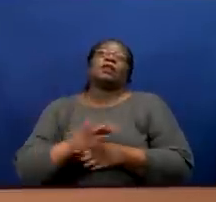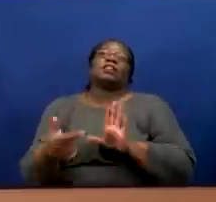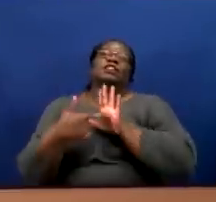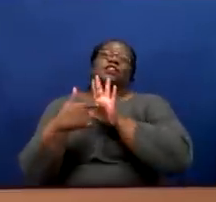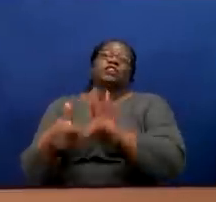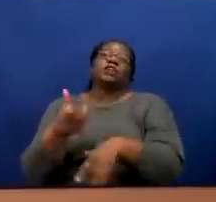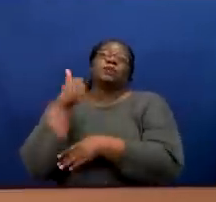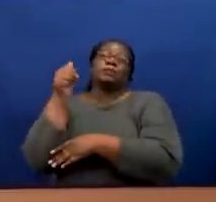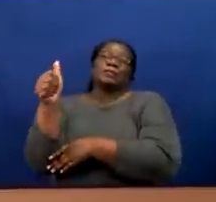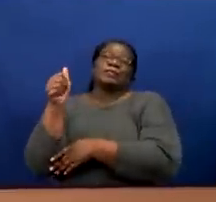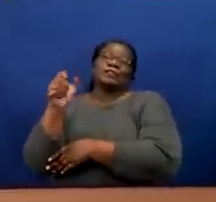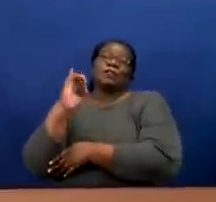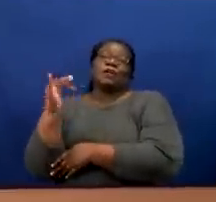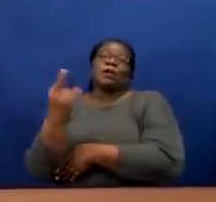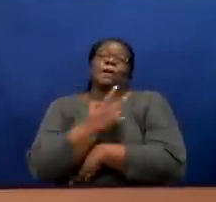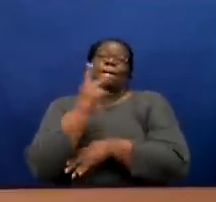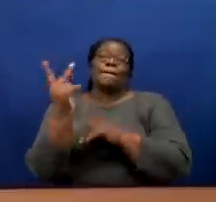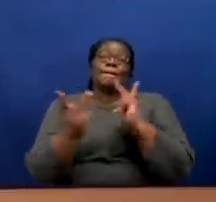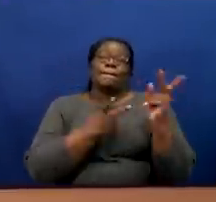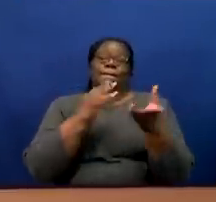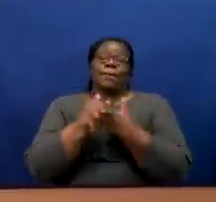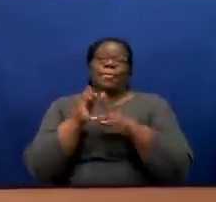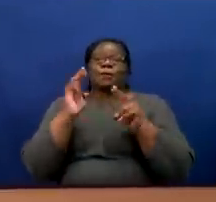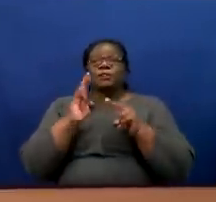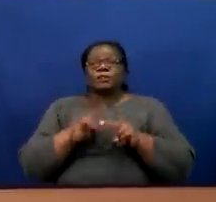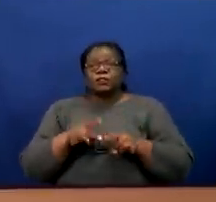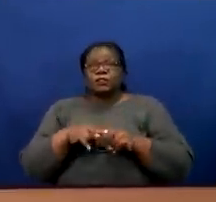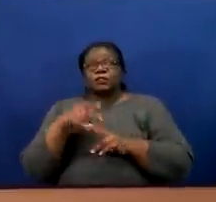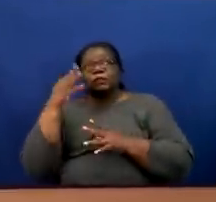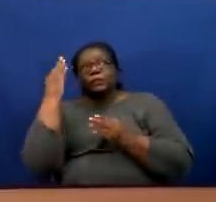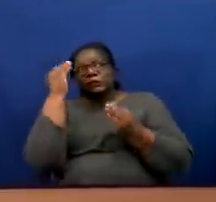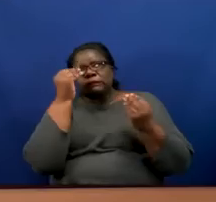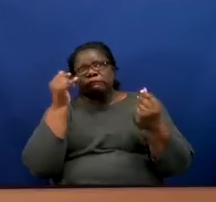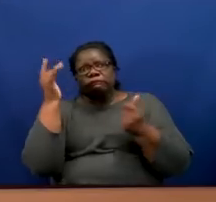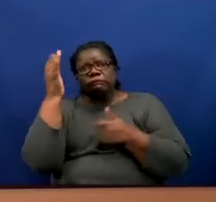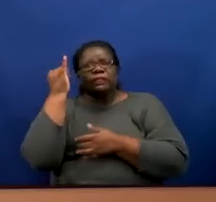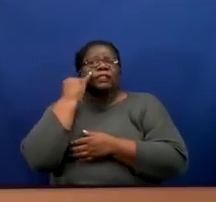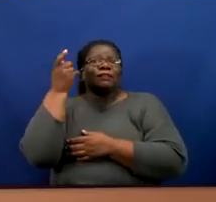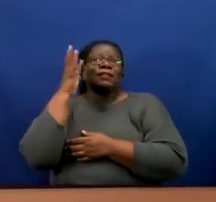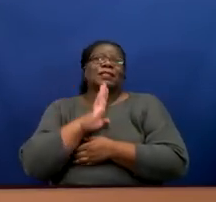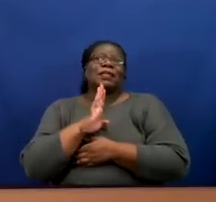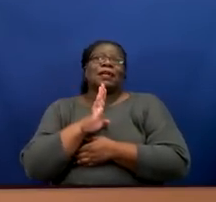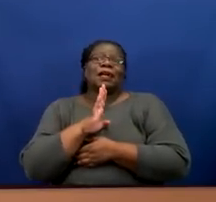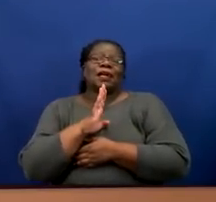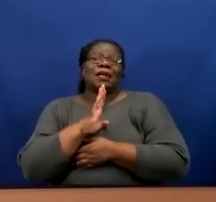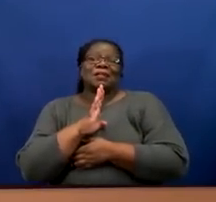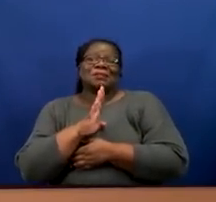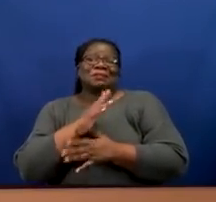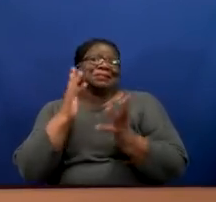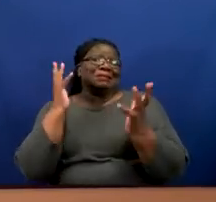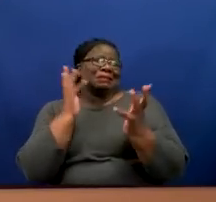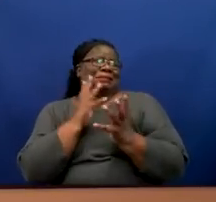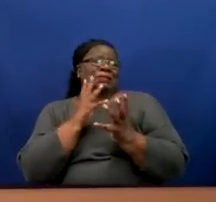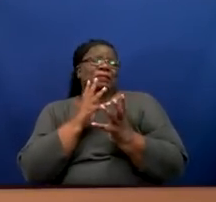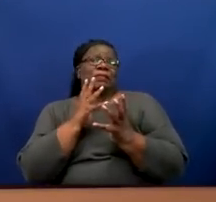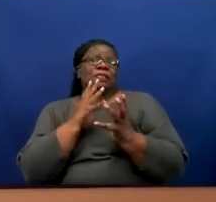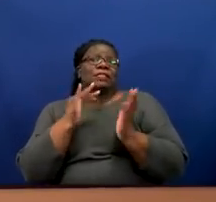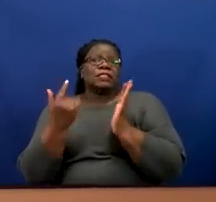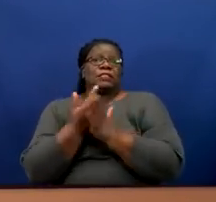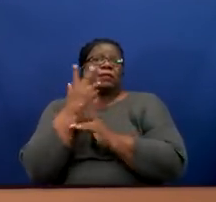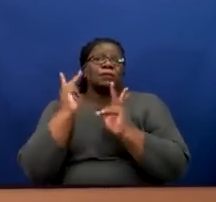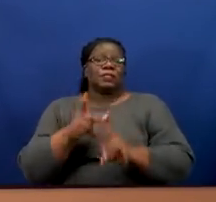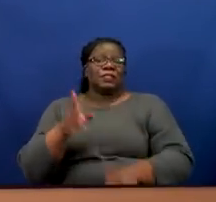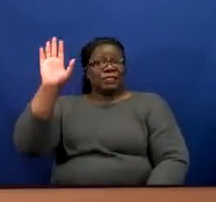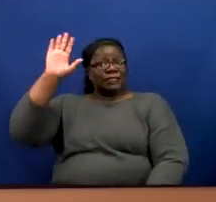reveal himself to everybody who's been sitting around wondering if God was really all that y'all talk about. And somebody in here can